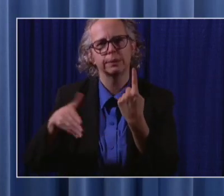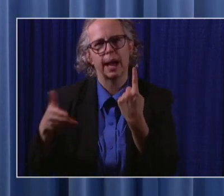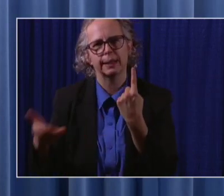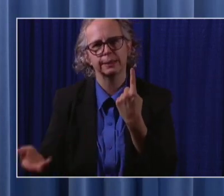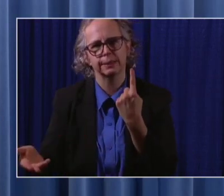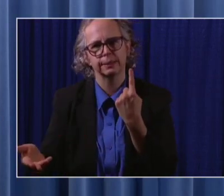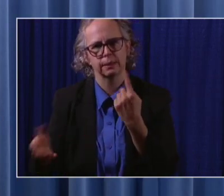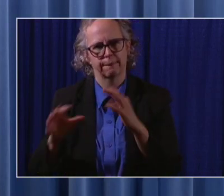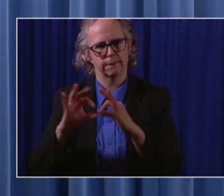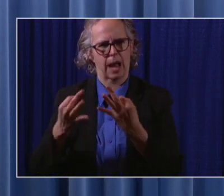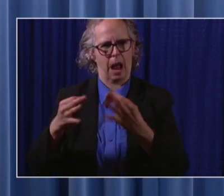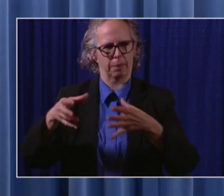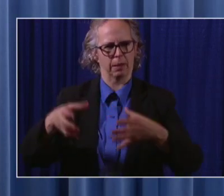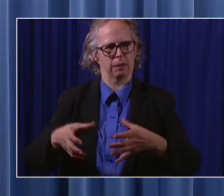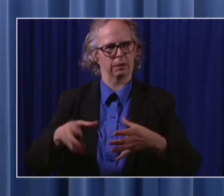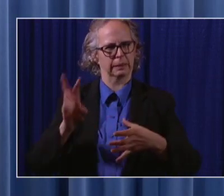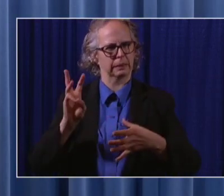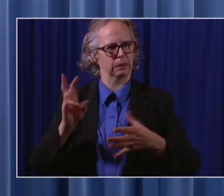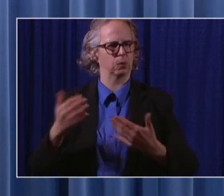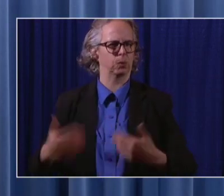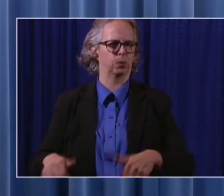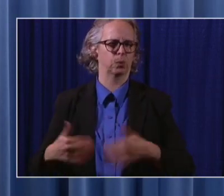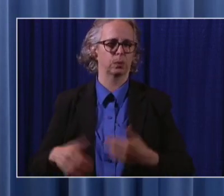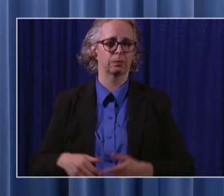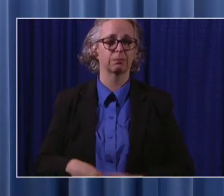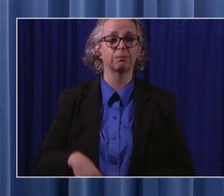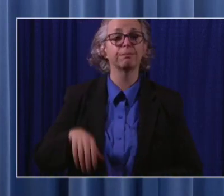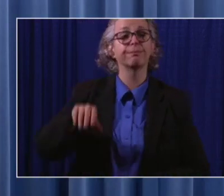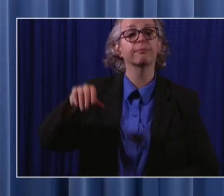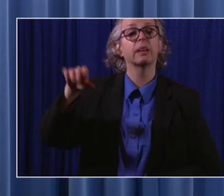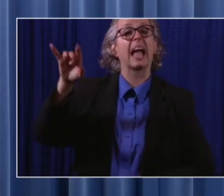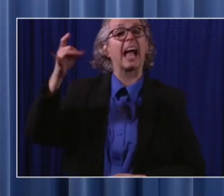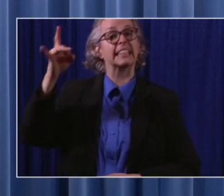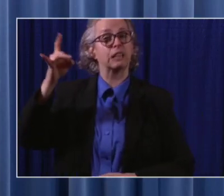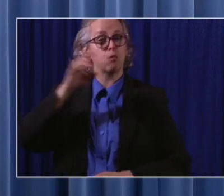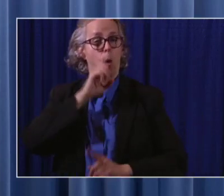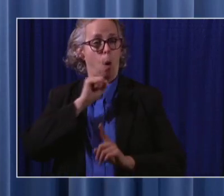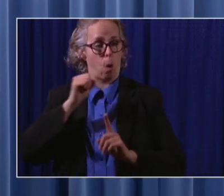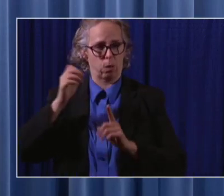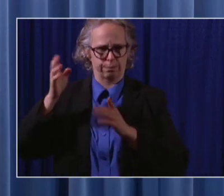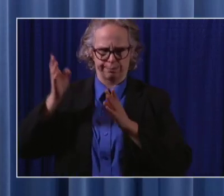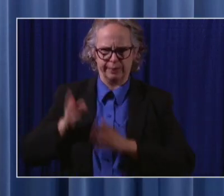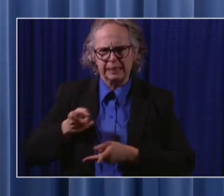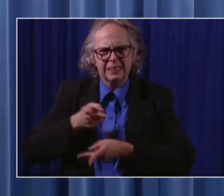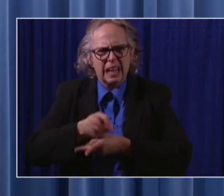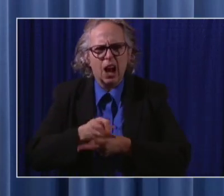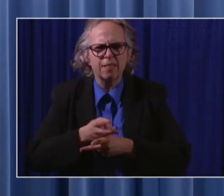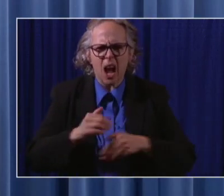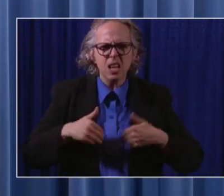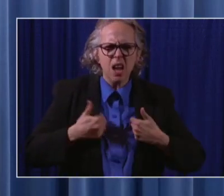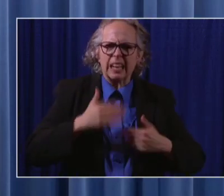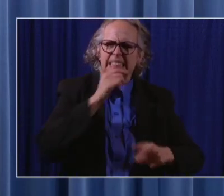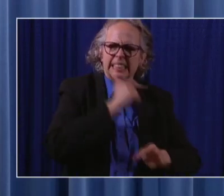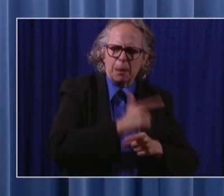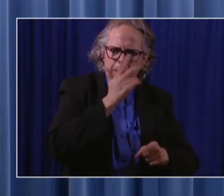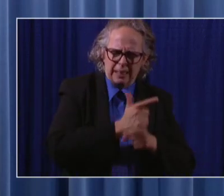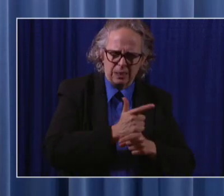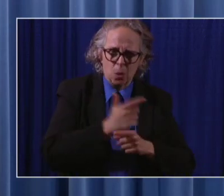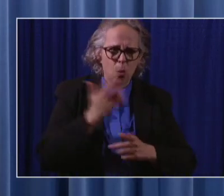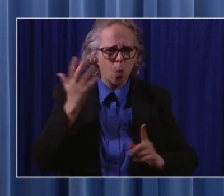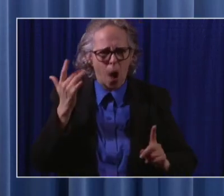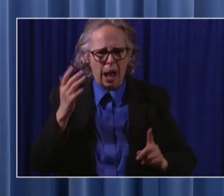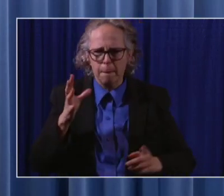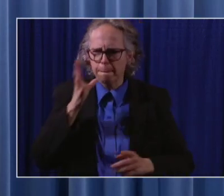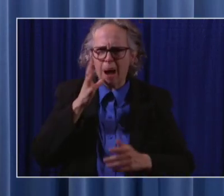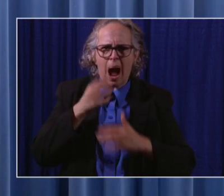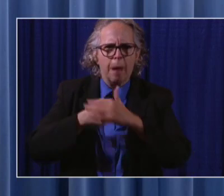younger siblings while their mother is hospitalized with coronavirus. Look, this virus is just vicious.